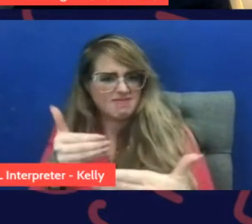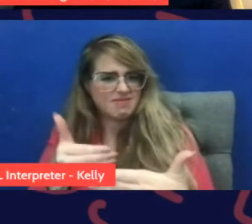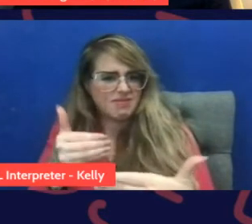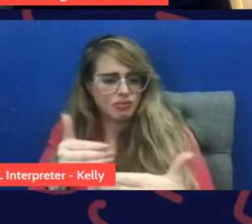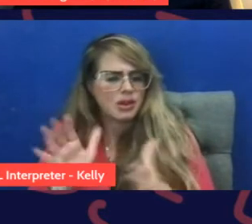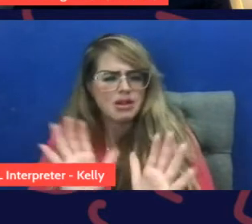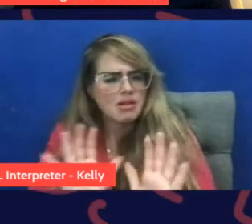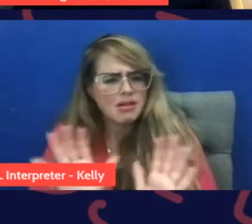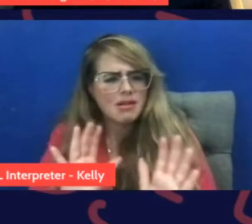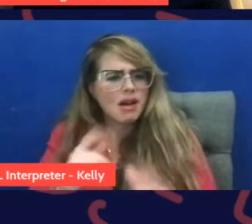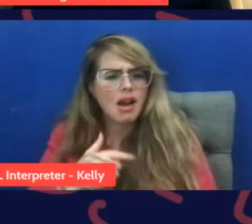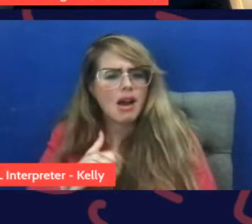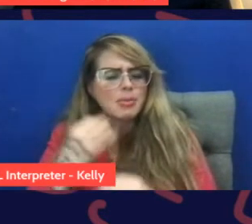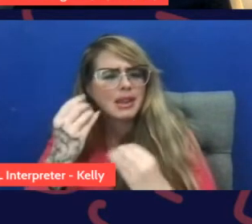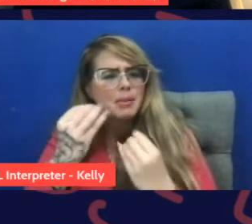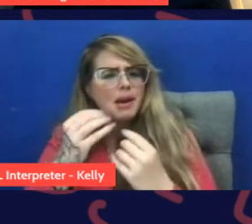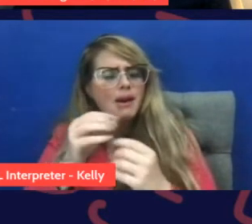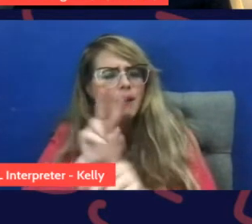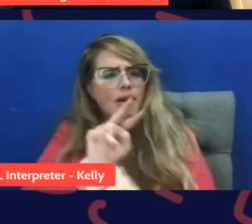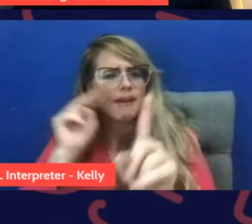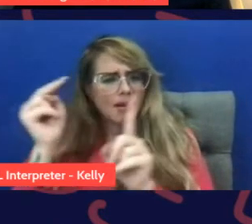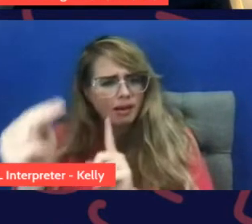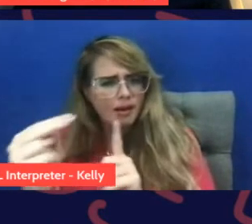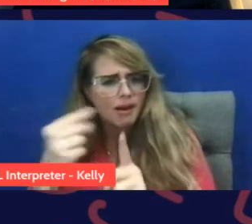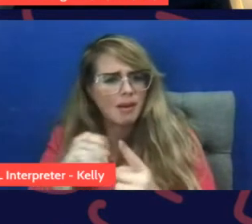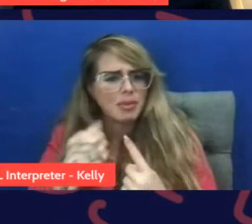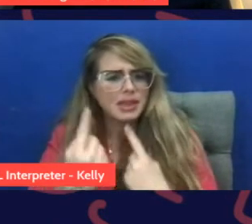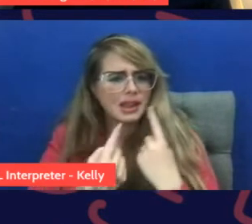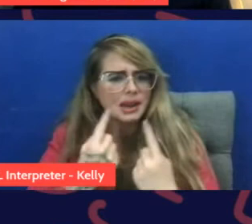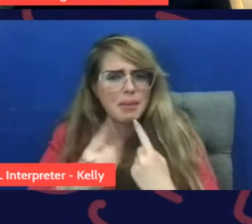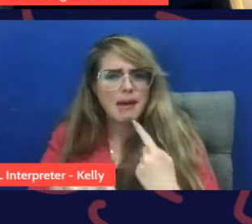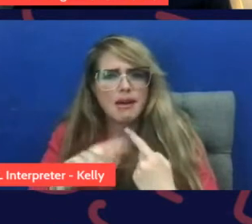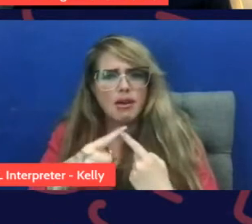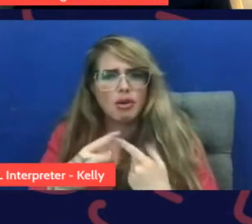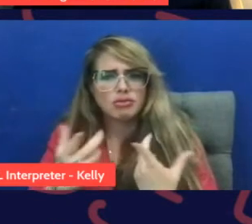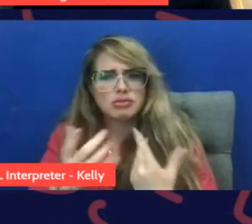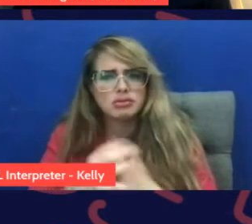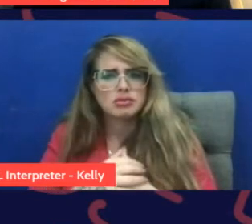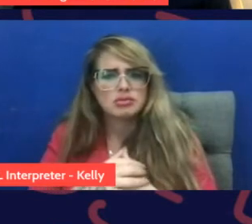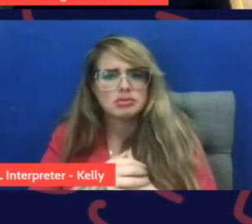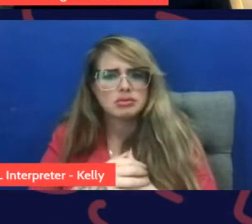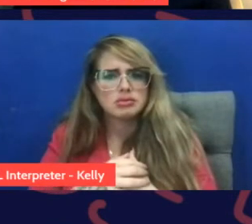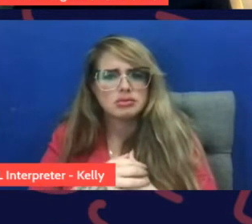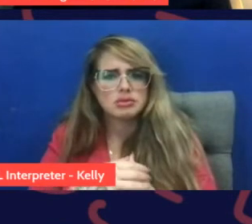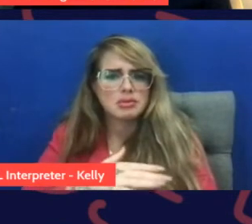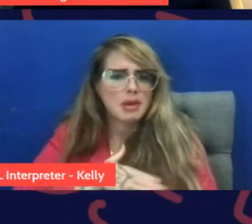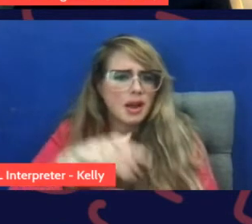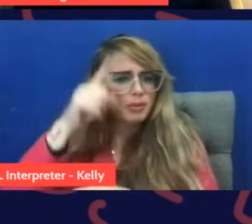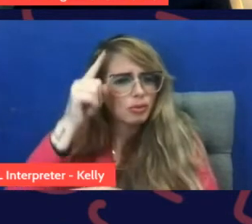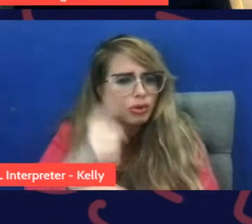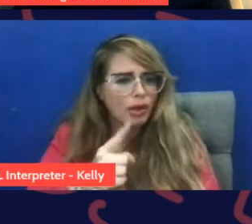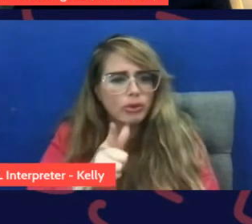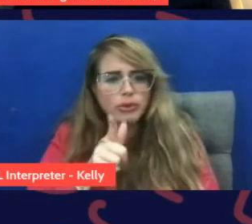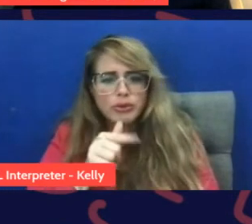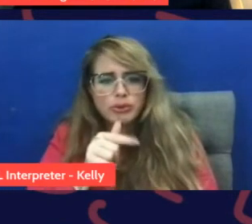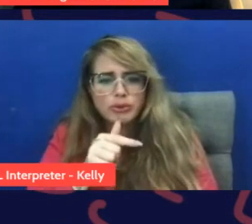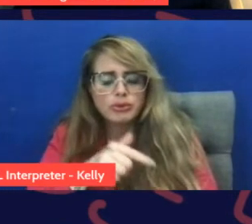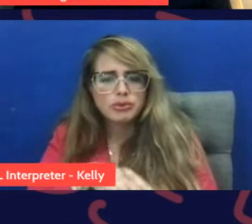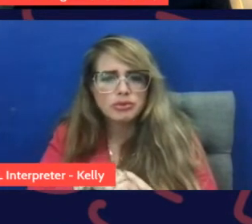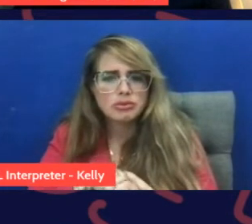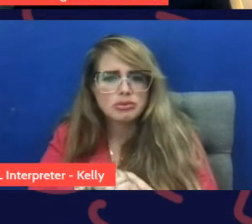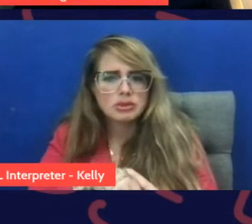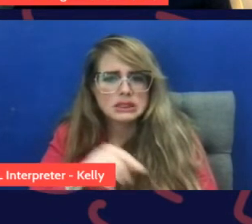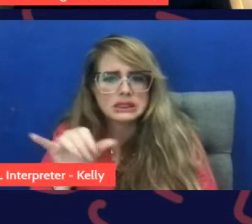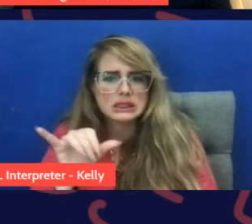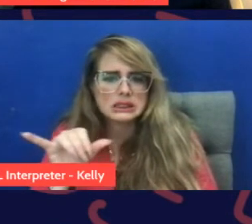like the other end of that, right? Like I'm thinking about like, you know, my brother who is like, I would say like,